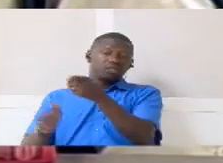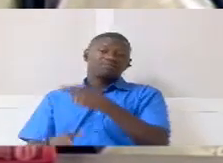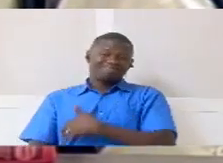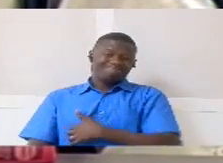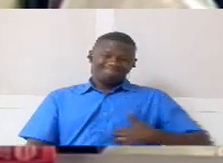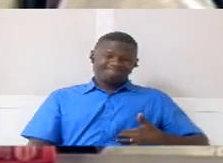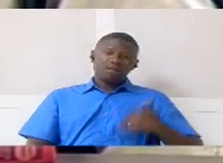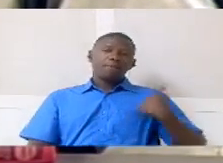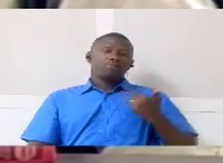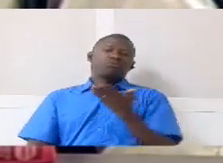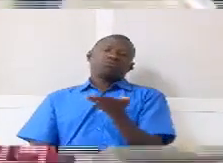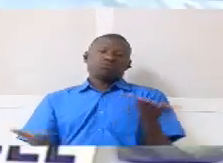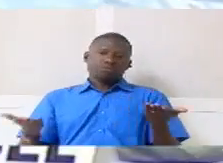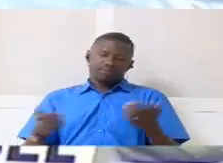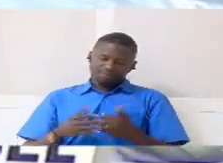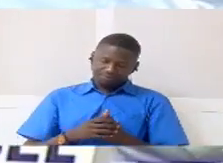But